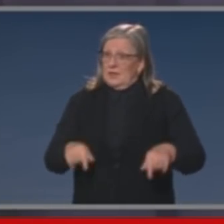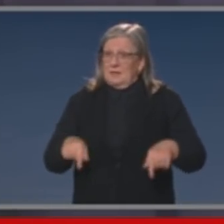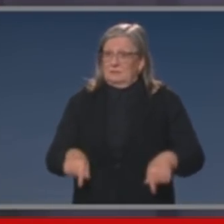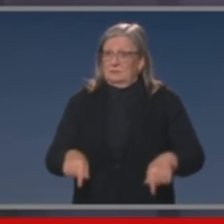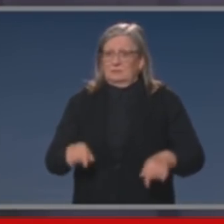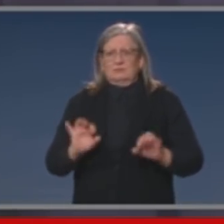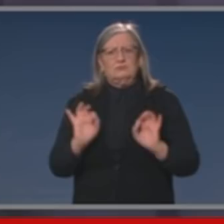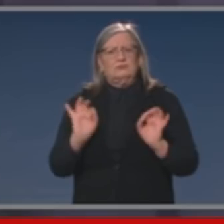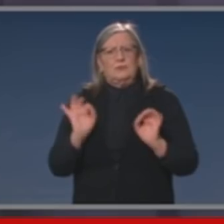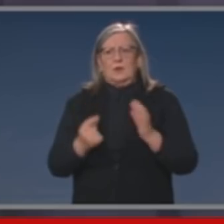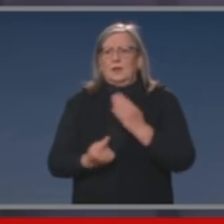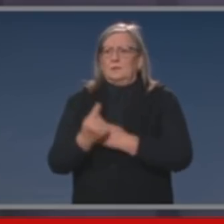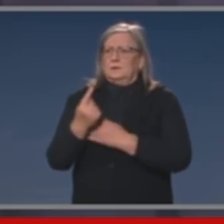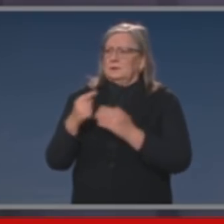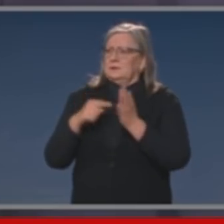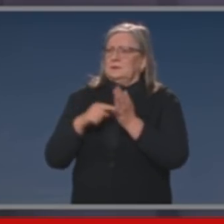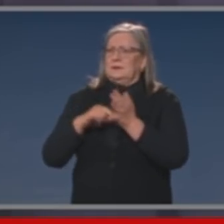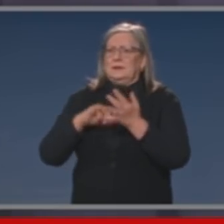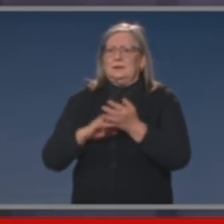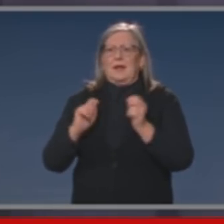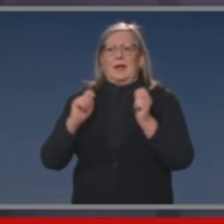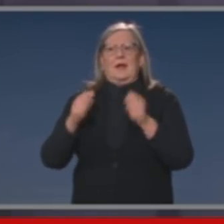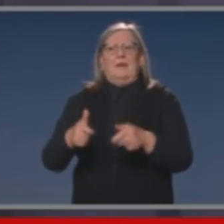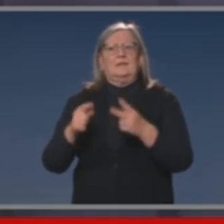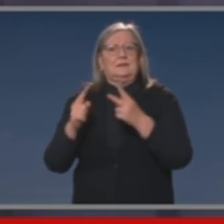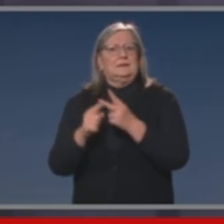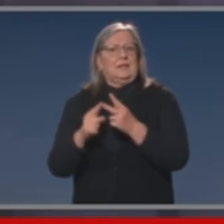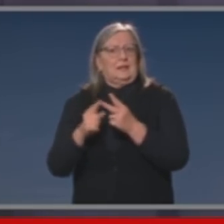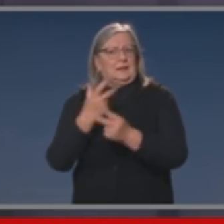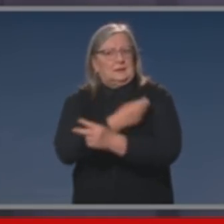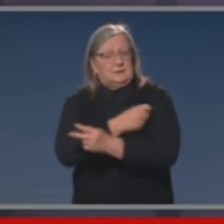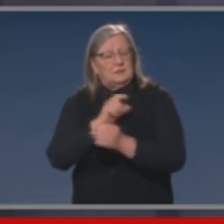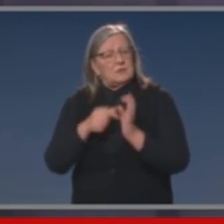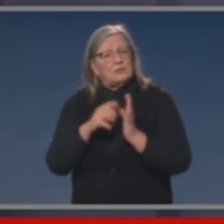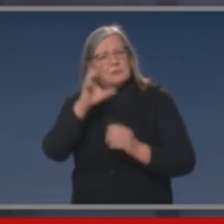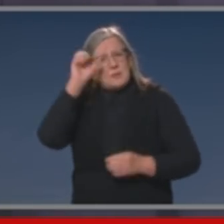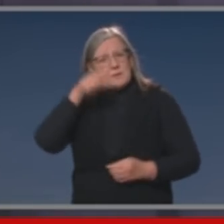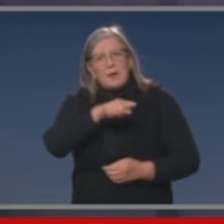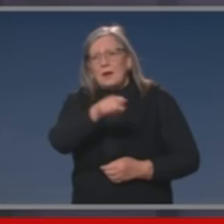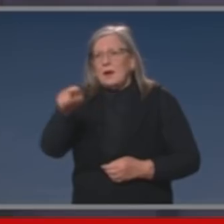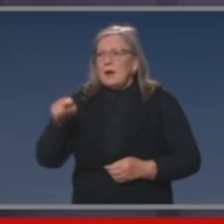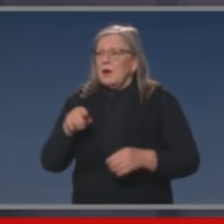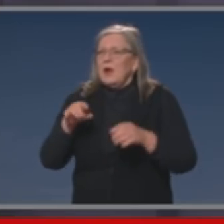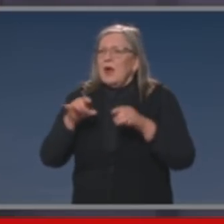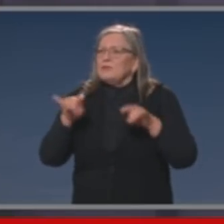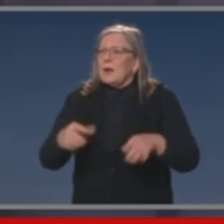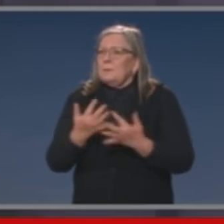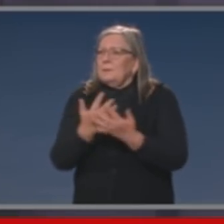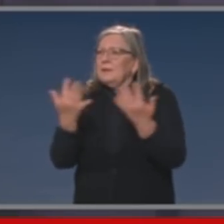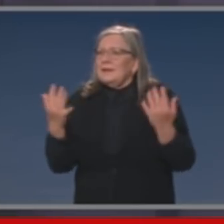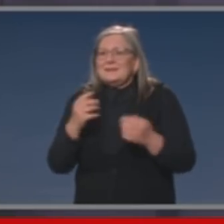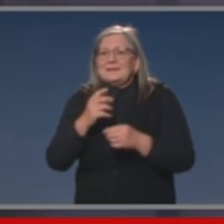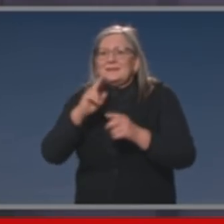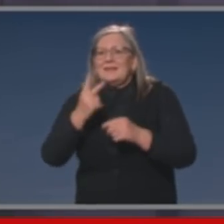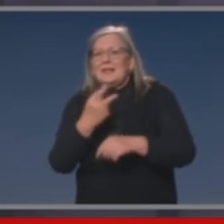particular syndrome in a second dose, but we have not had many second doses in Australia. But in the UK, they've had almost 16